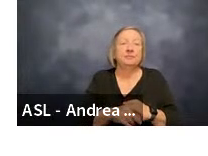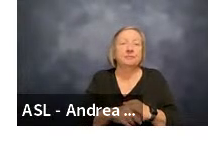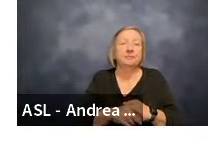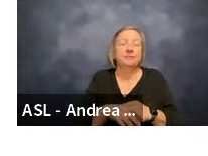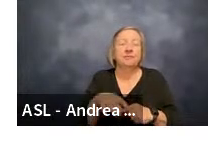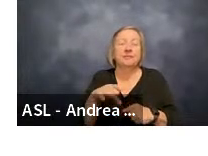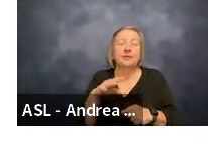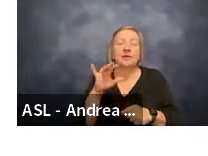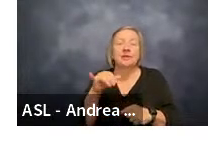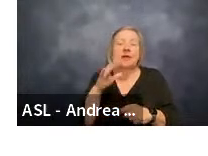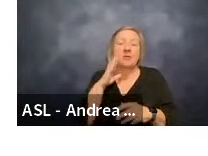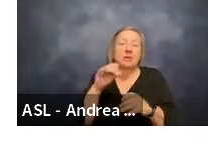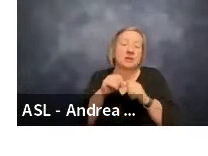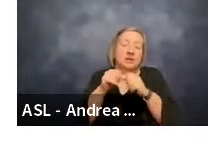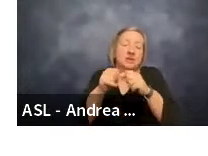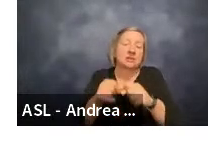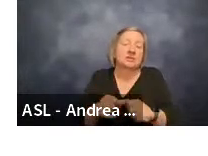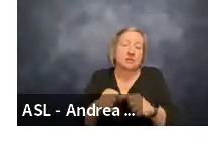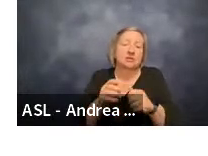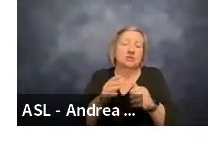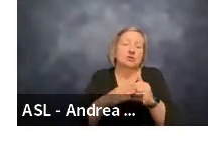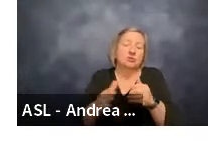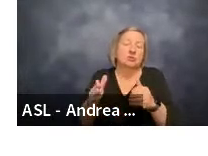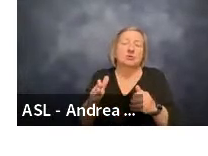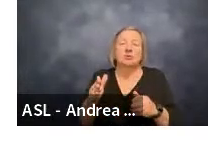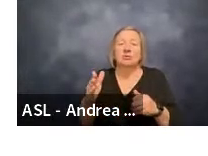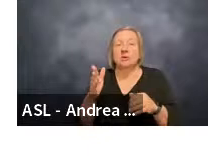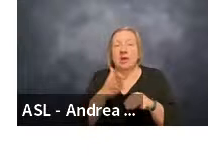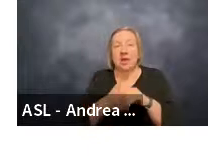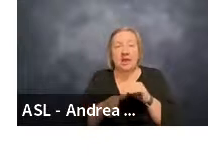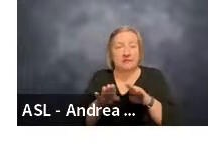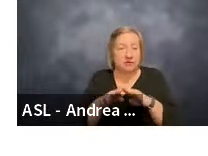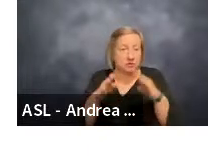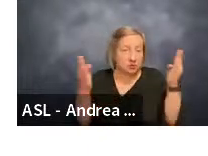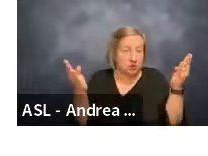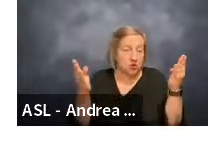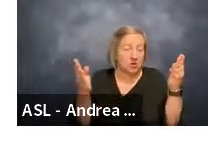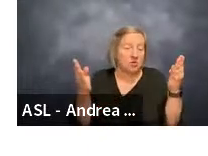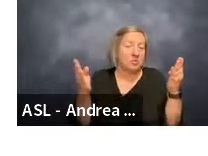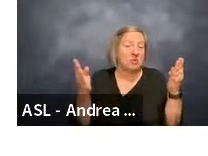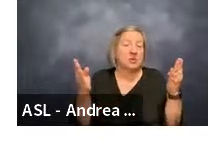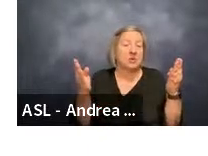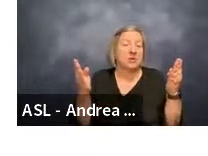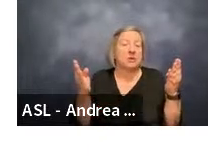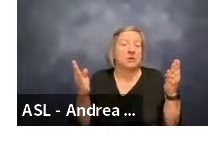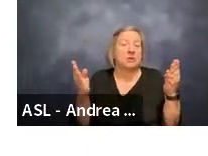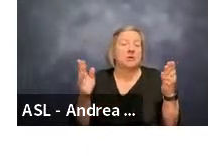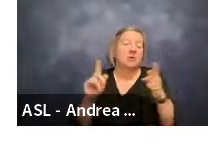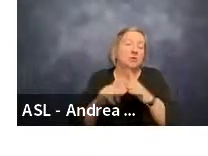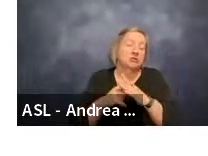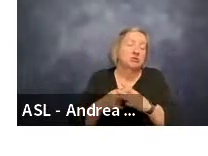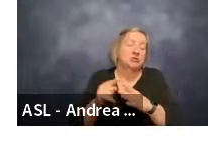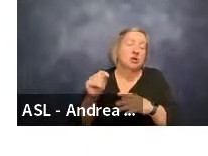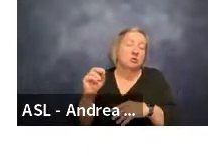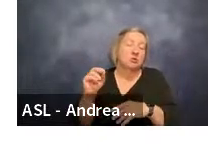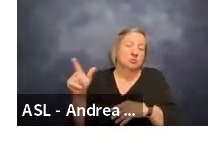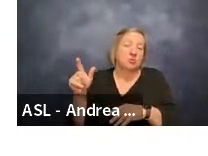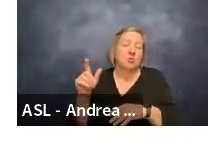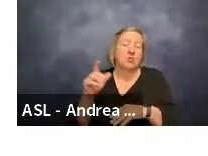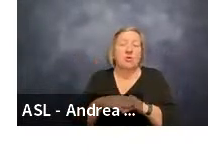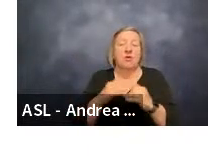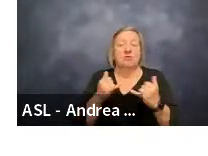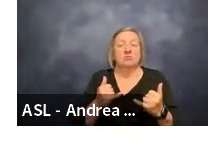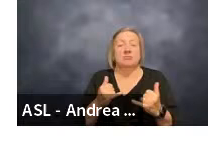And this will continue both as after opening of or starting of tolling on the